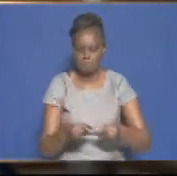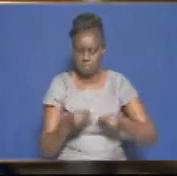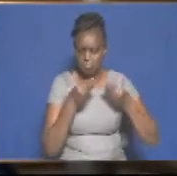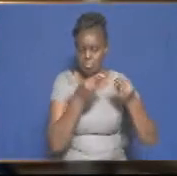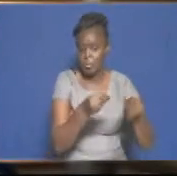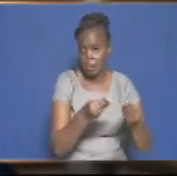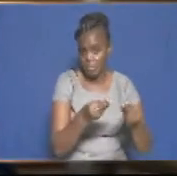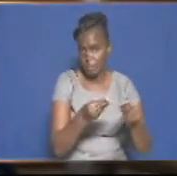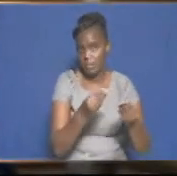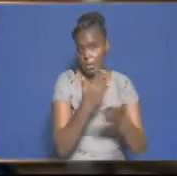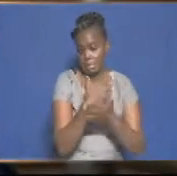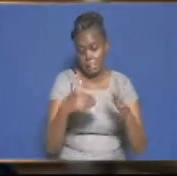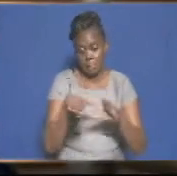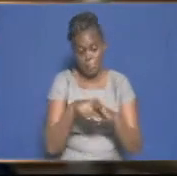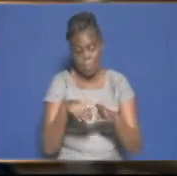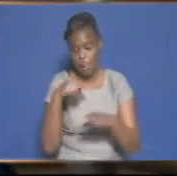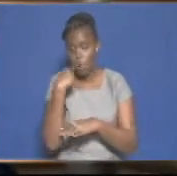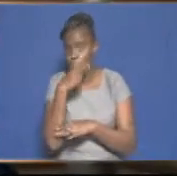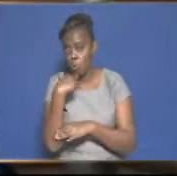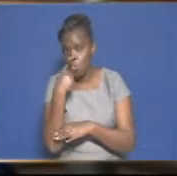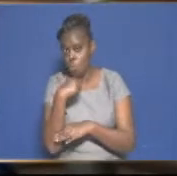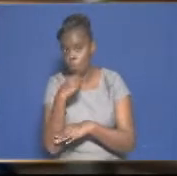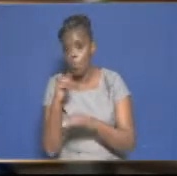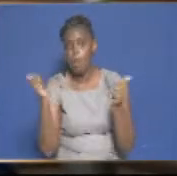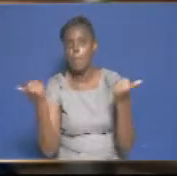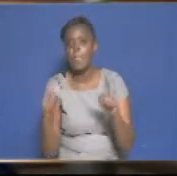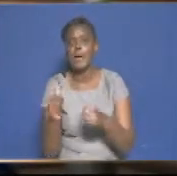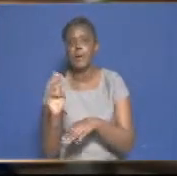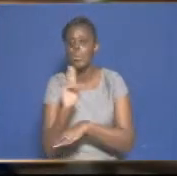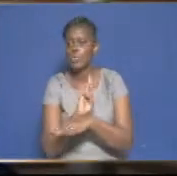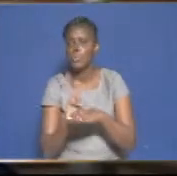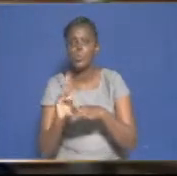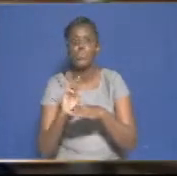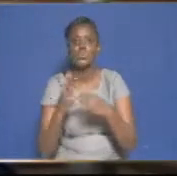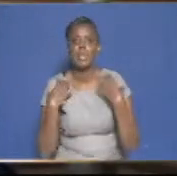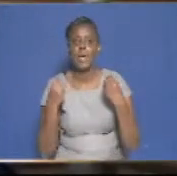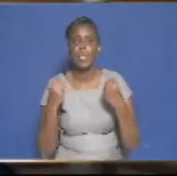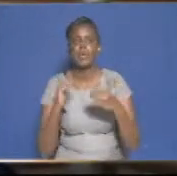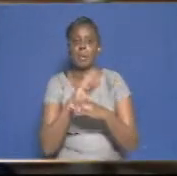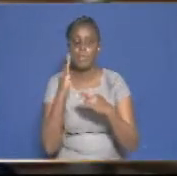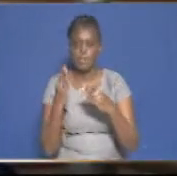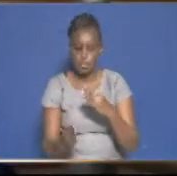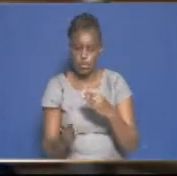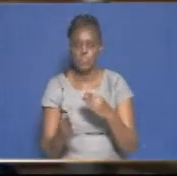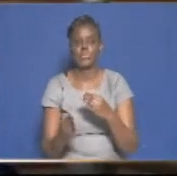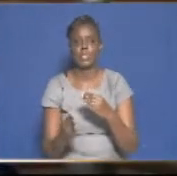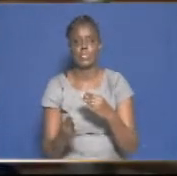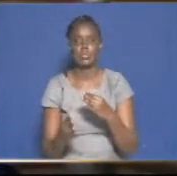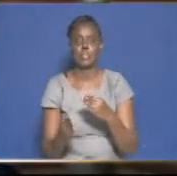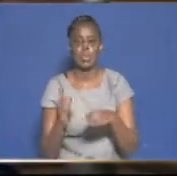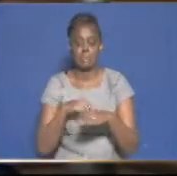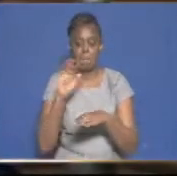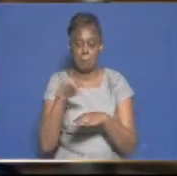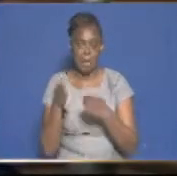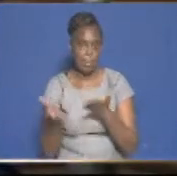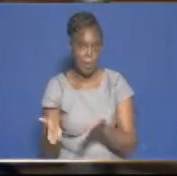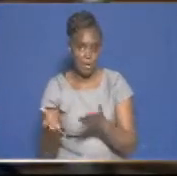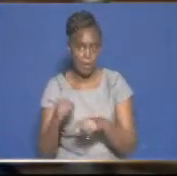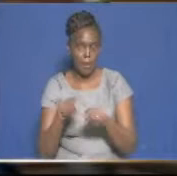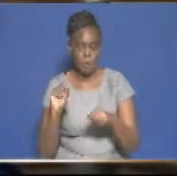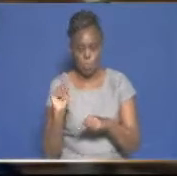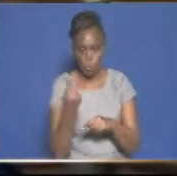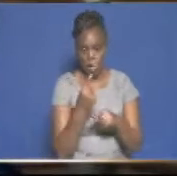you find that there are members who have not used even their health cover for all the period which they have been here in Parliament. But